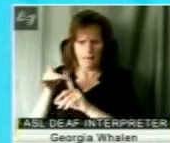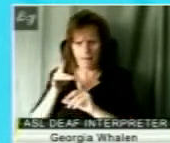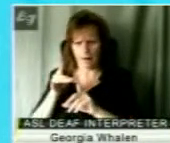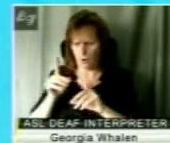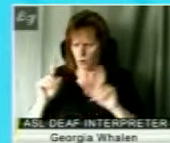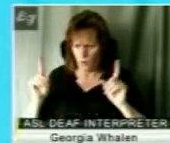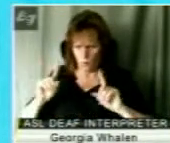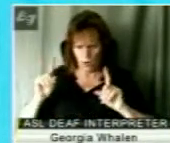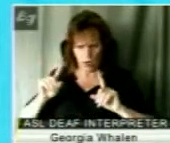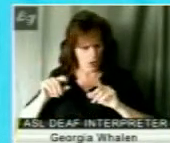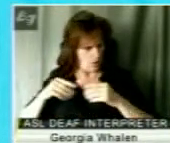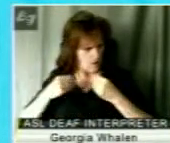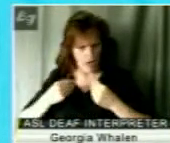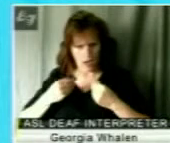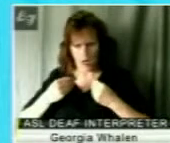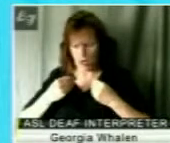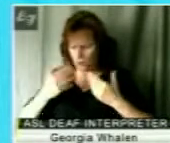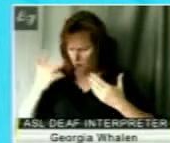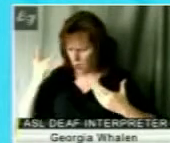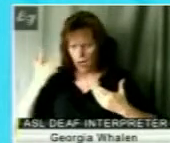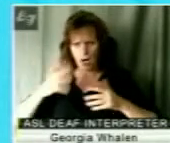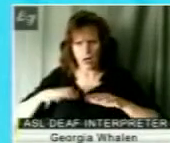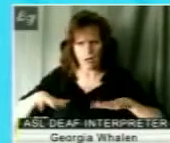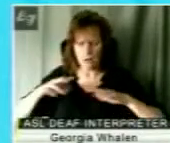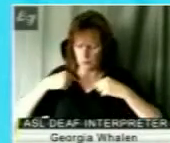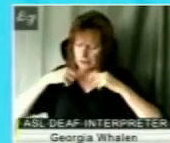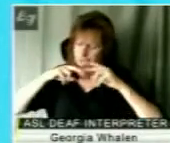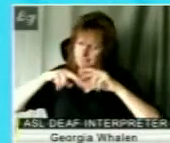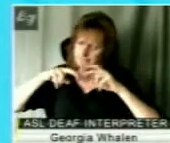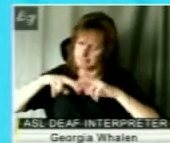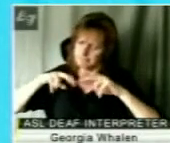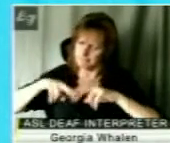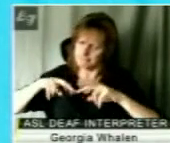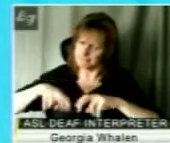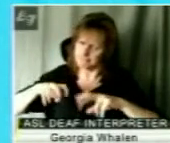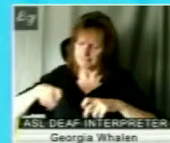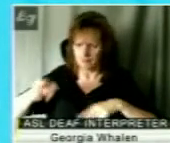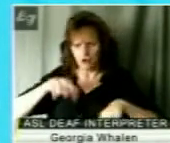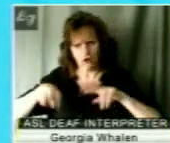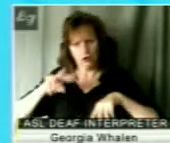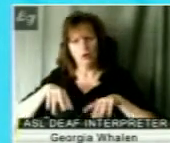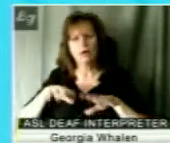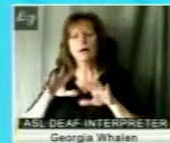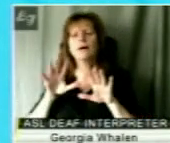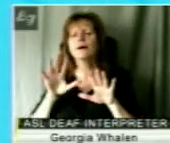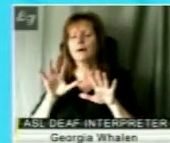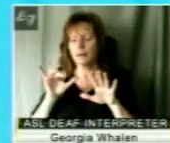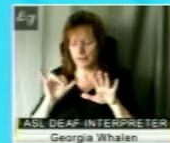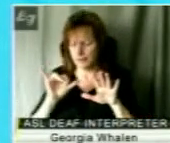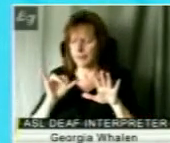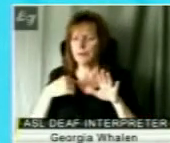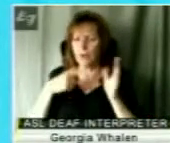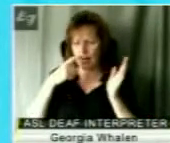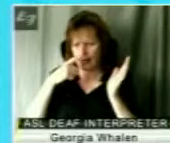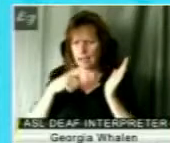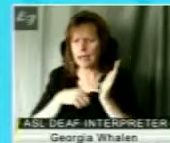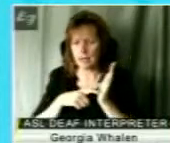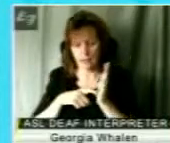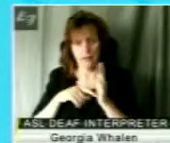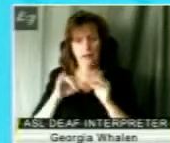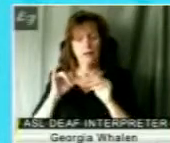about in our analysis. So what we see in common amongst the cases of late is